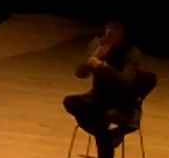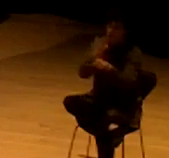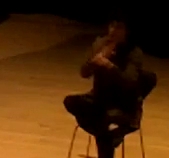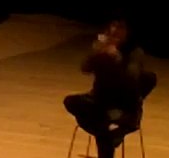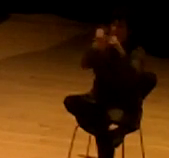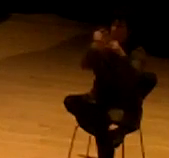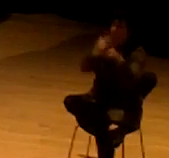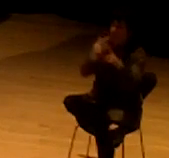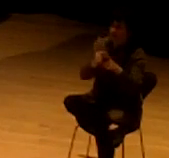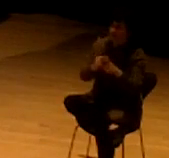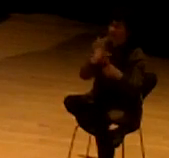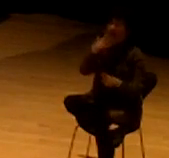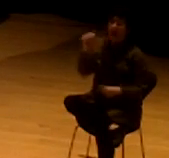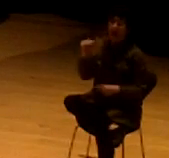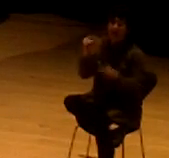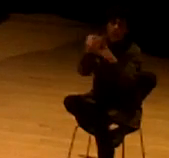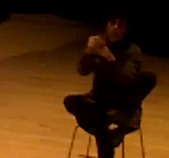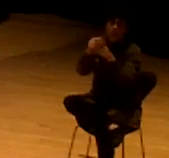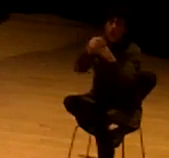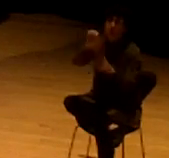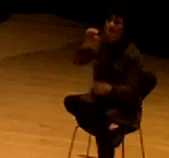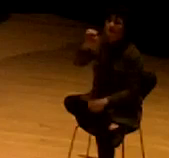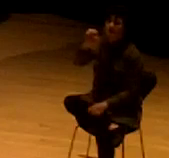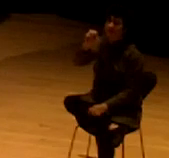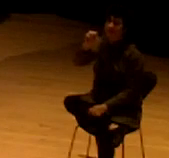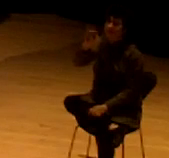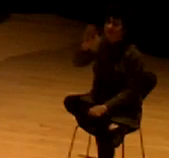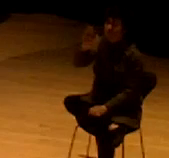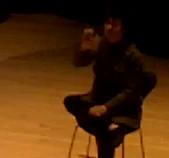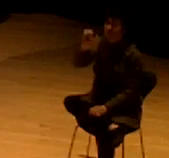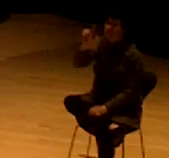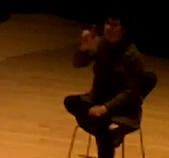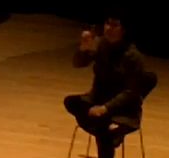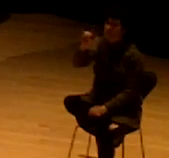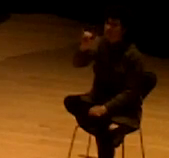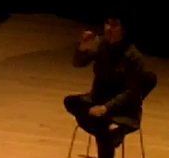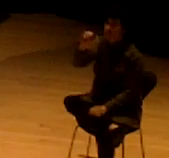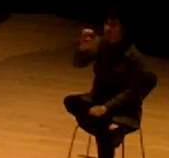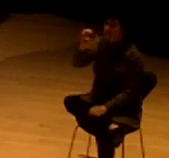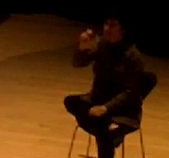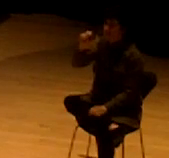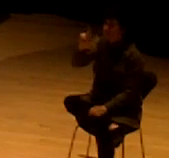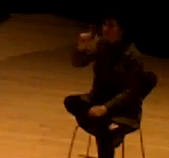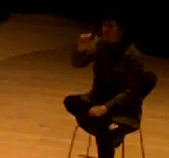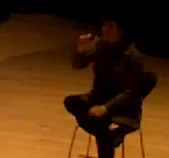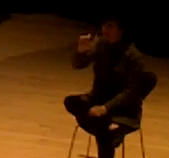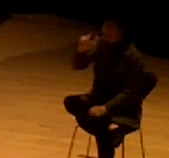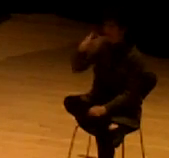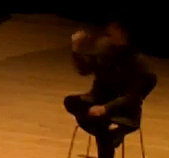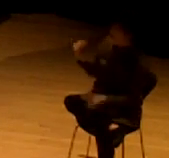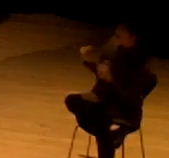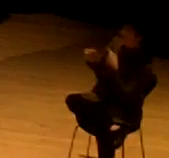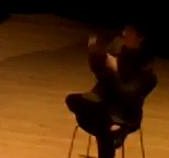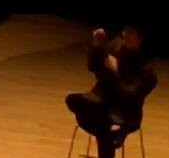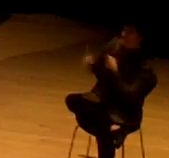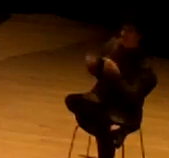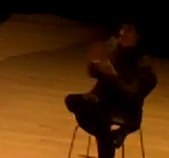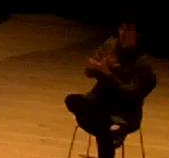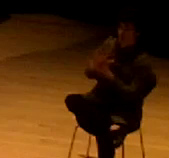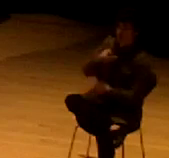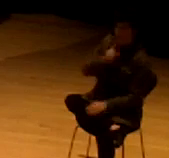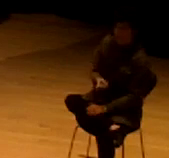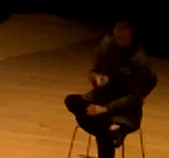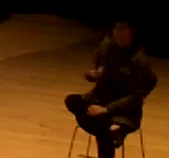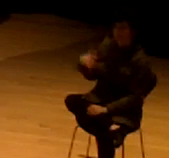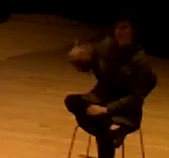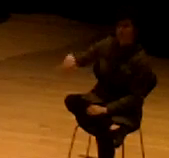thrown around a lot is embodiment. Right, and this is the personification of embodiment. Right, you've got to be in the body